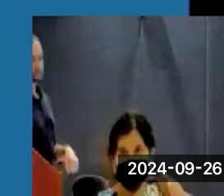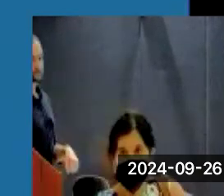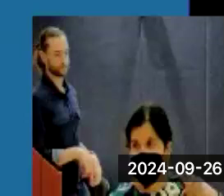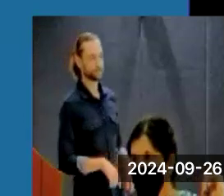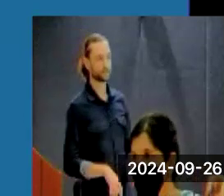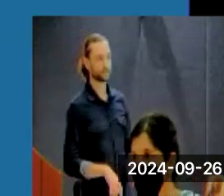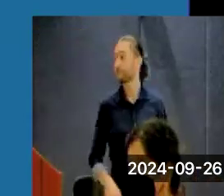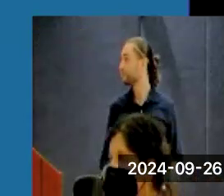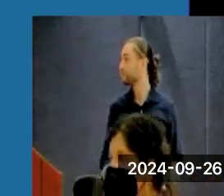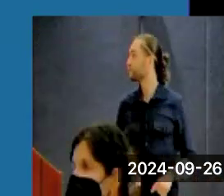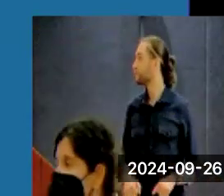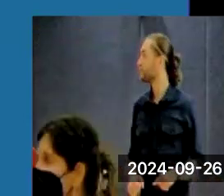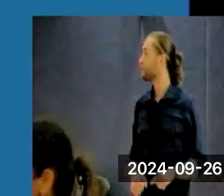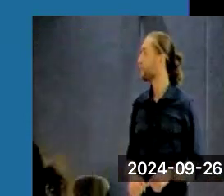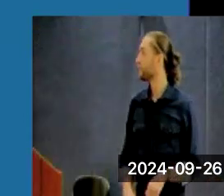Hello, can you hear me?